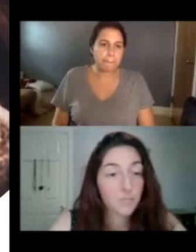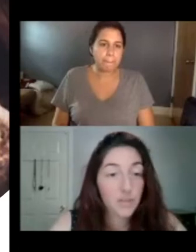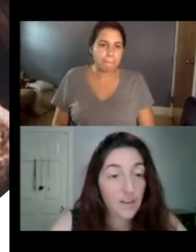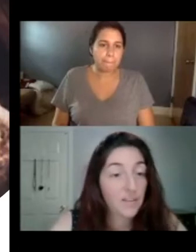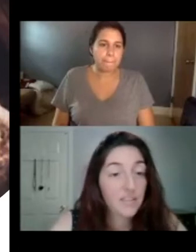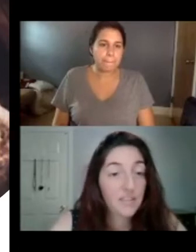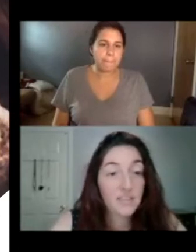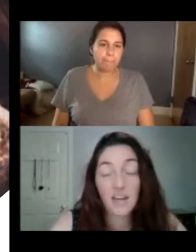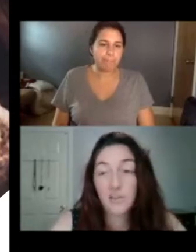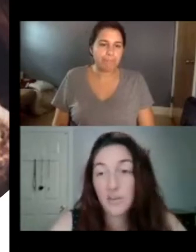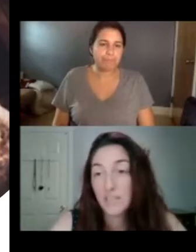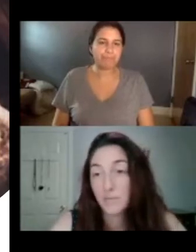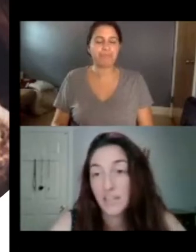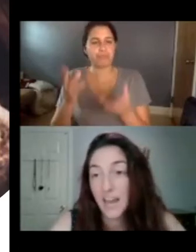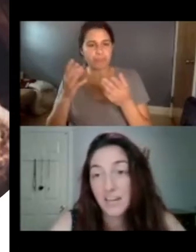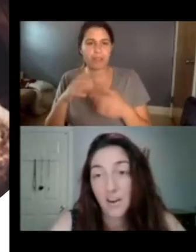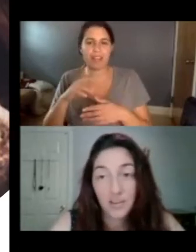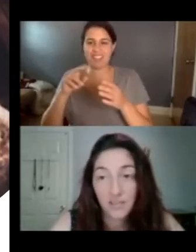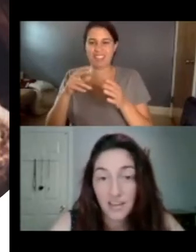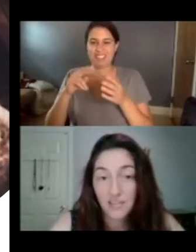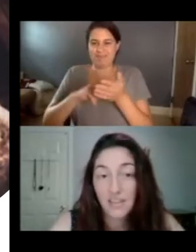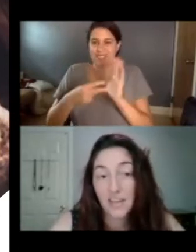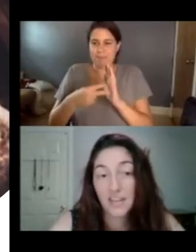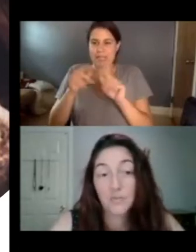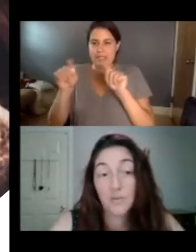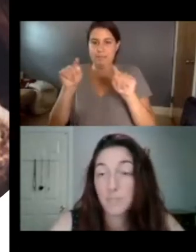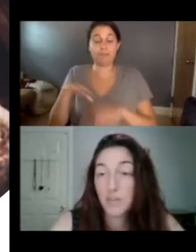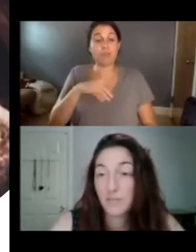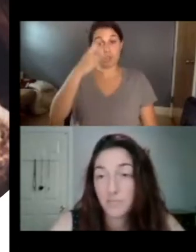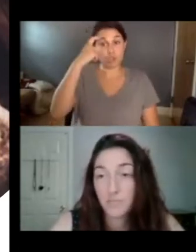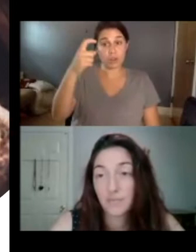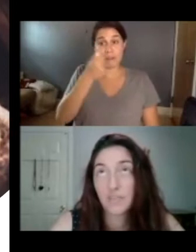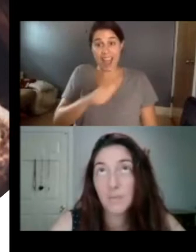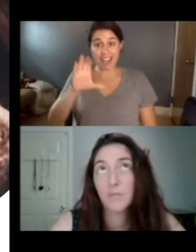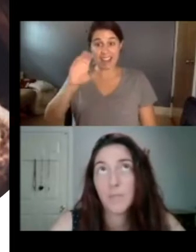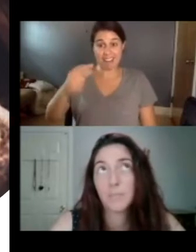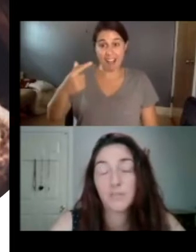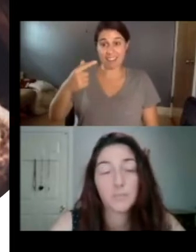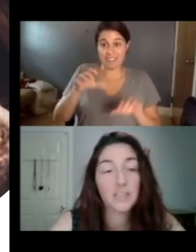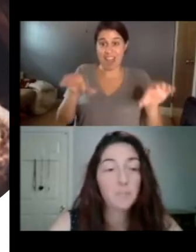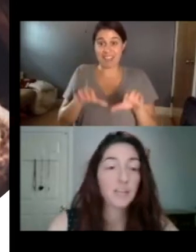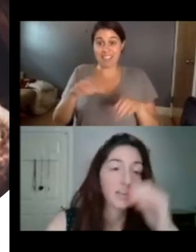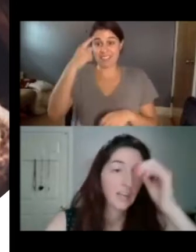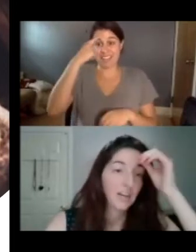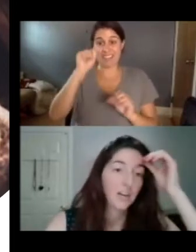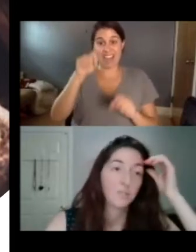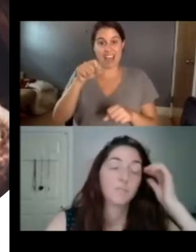Just some brief definitions. A dream is really any cognitive activity that can be remembered from